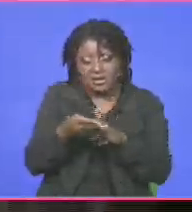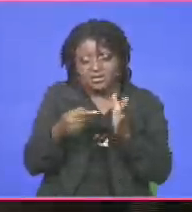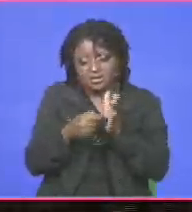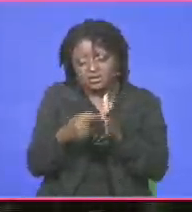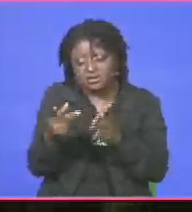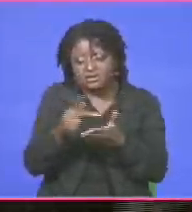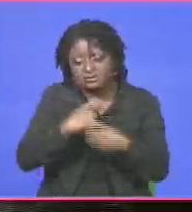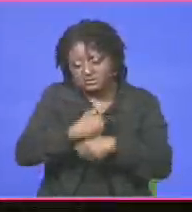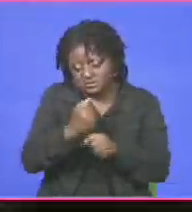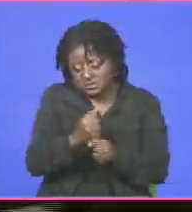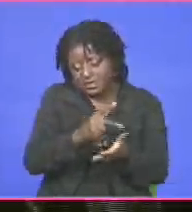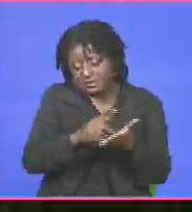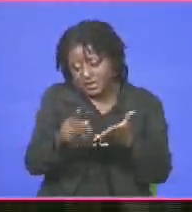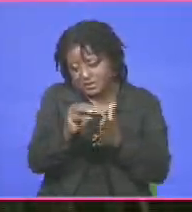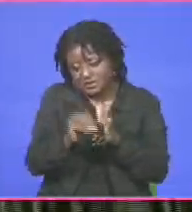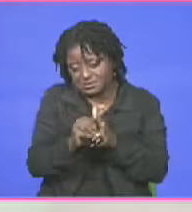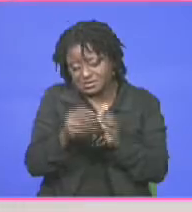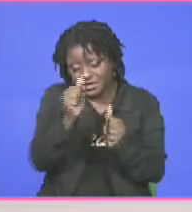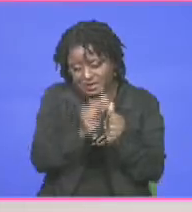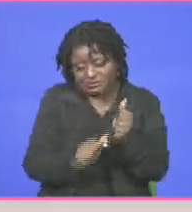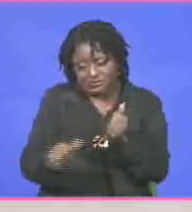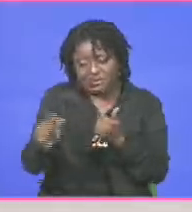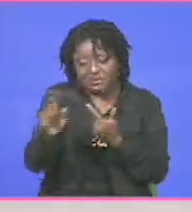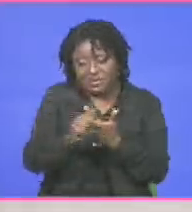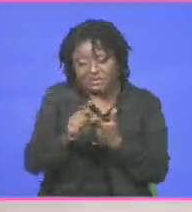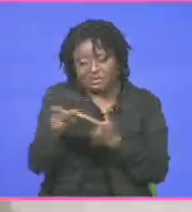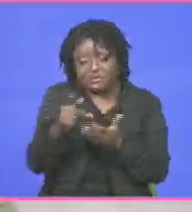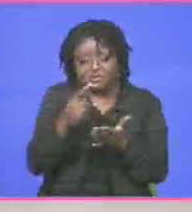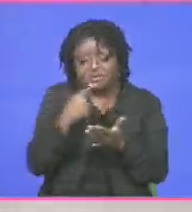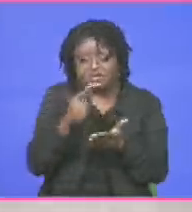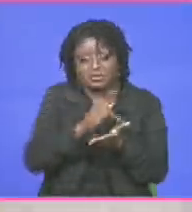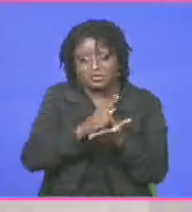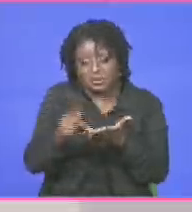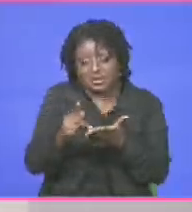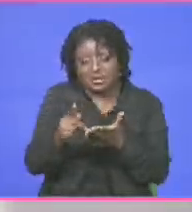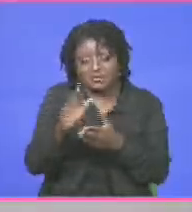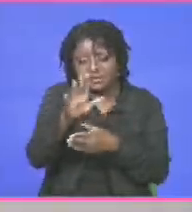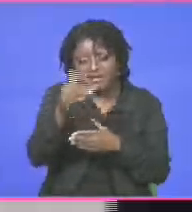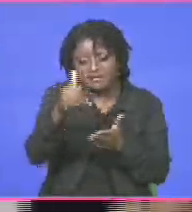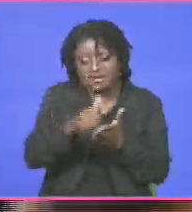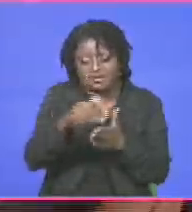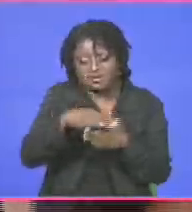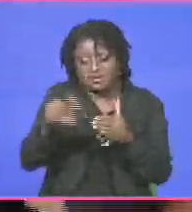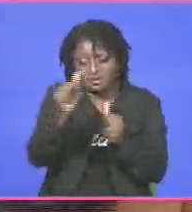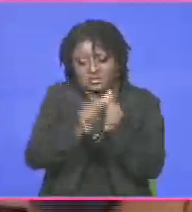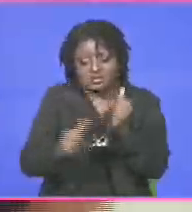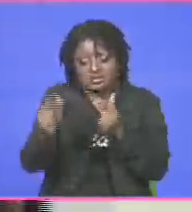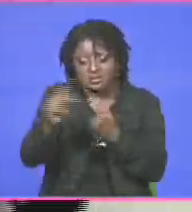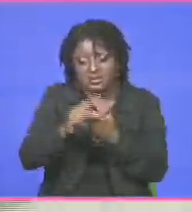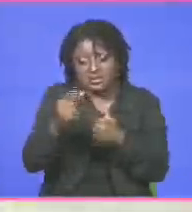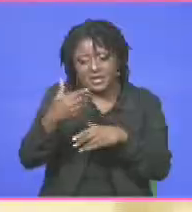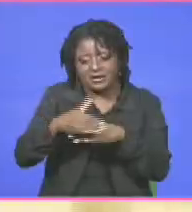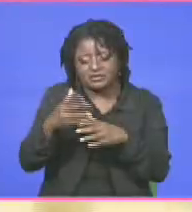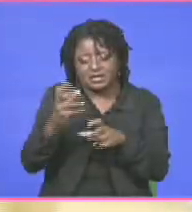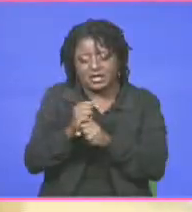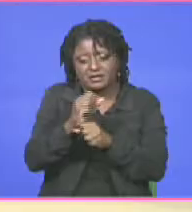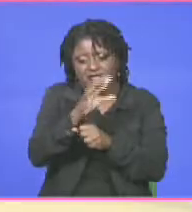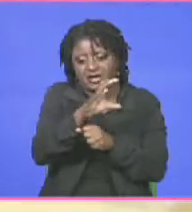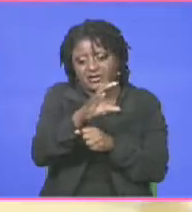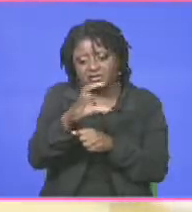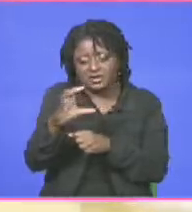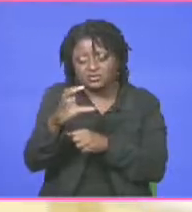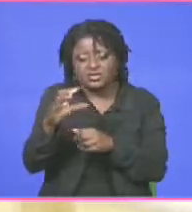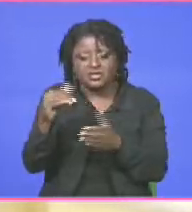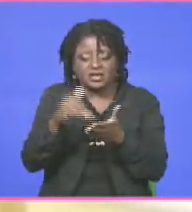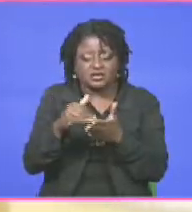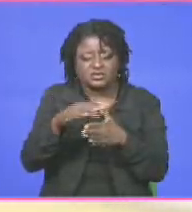Bank every month. Hanna alleges that she paid Frank Smith $5,000 a month after securing a $500,000 contract to clean